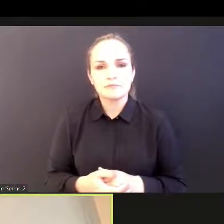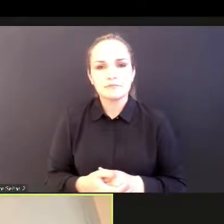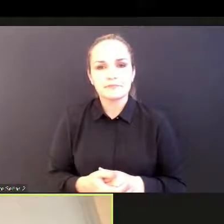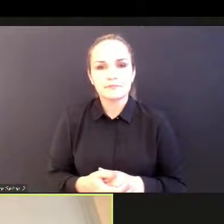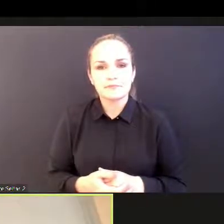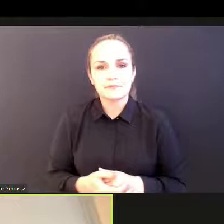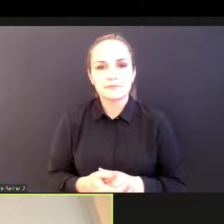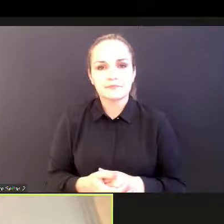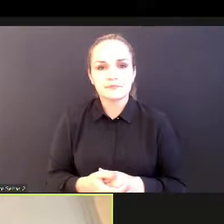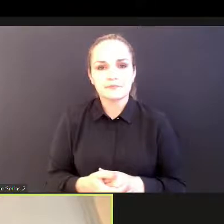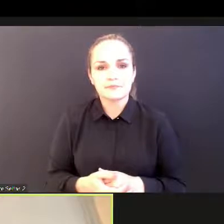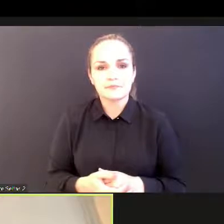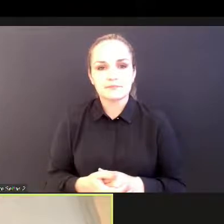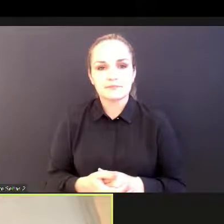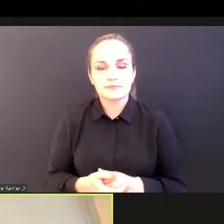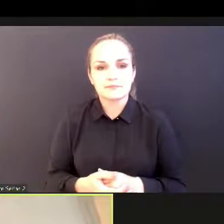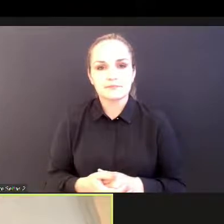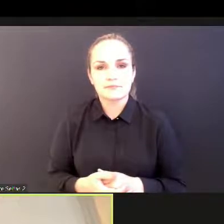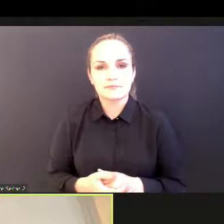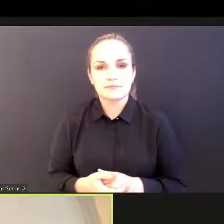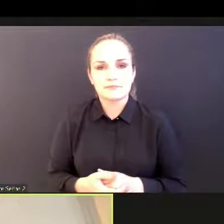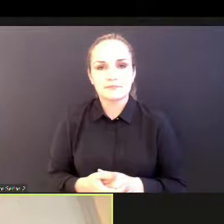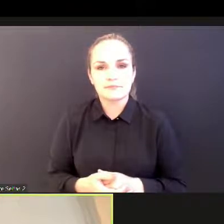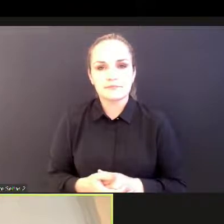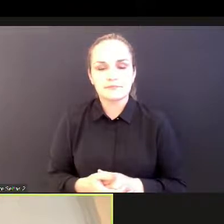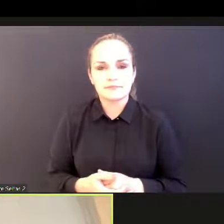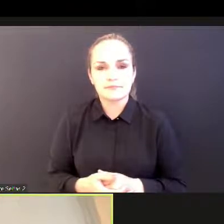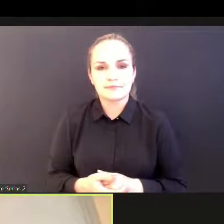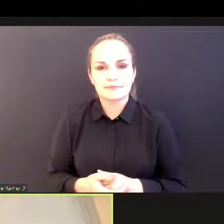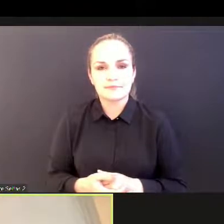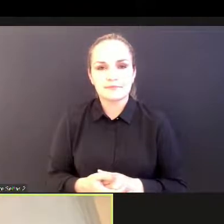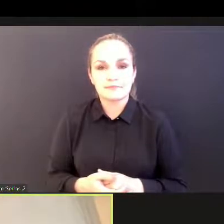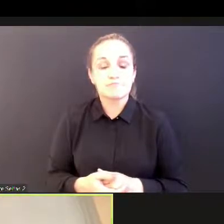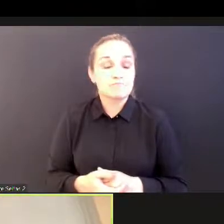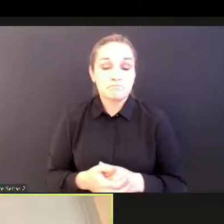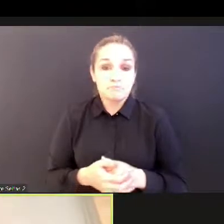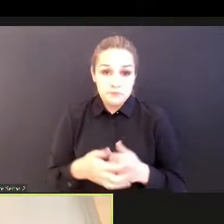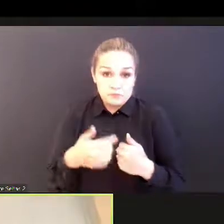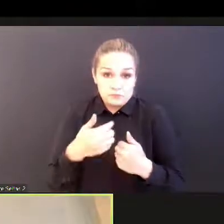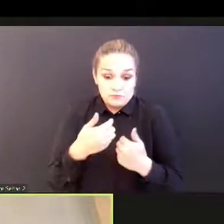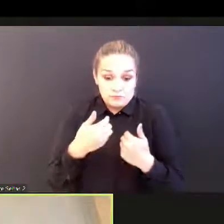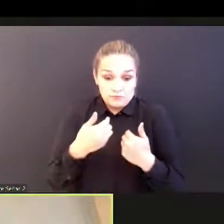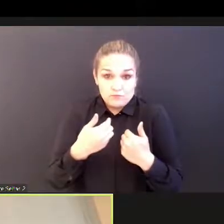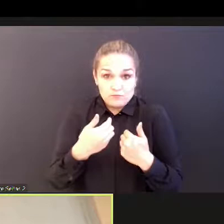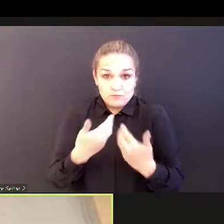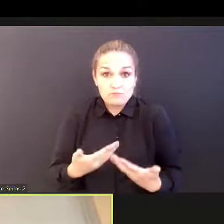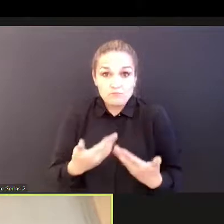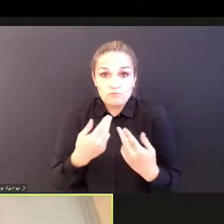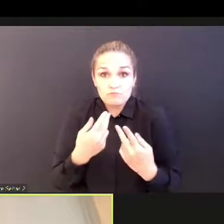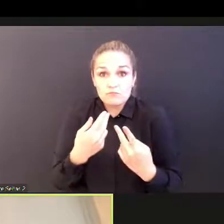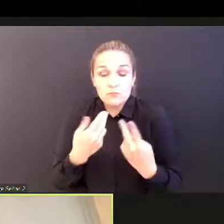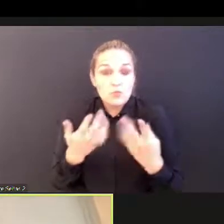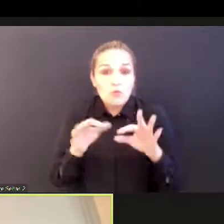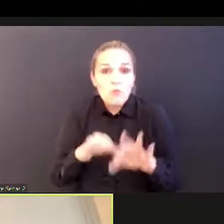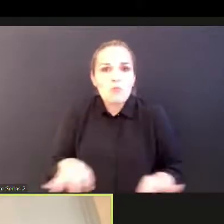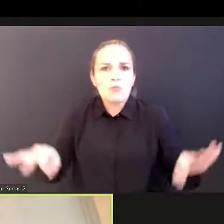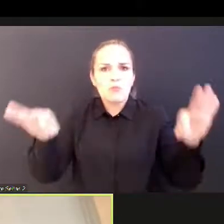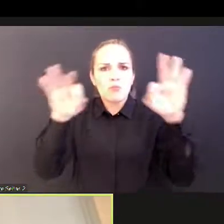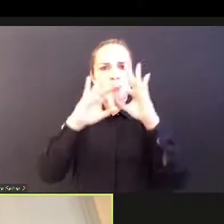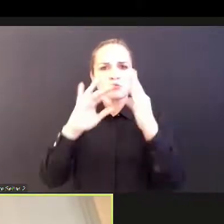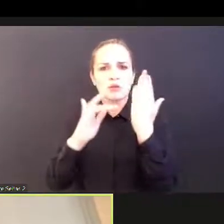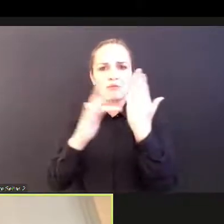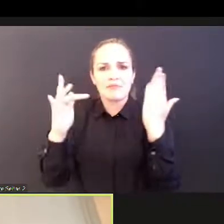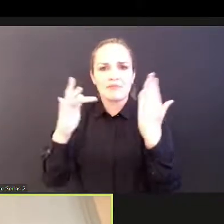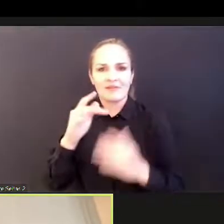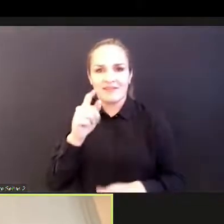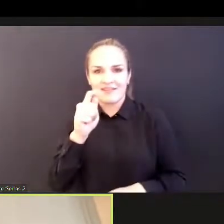the importance of IT-enabled services for developing countries. And to me, post-COVID and the technological